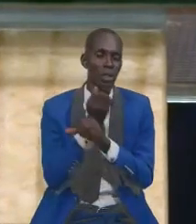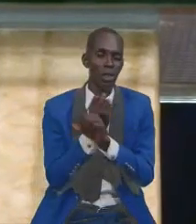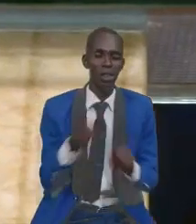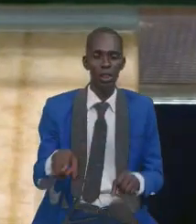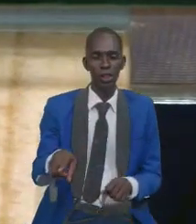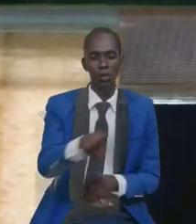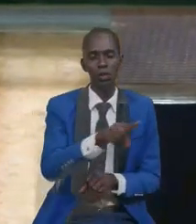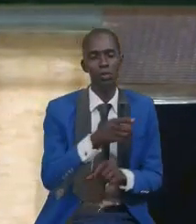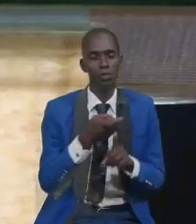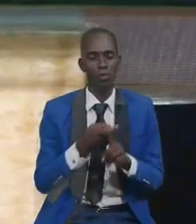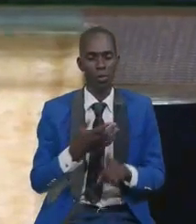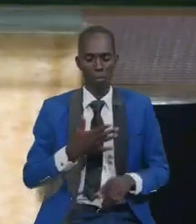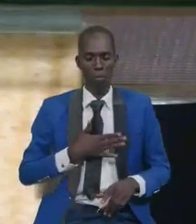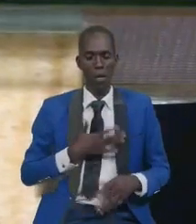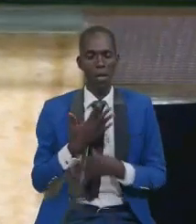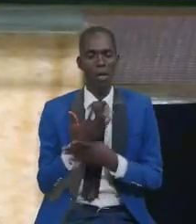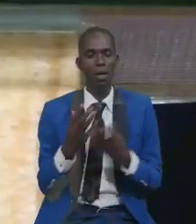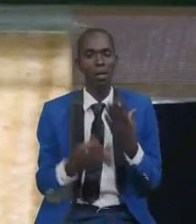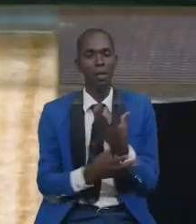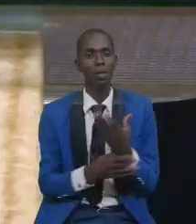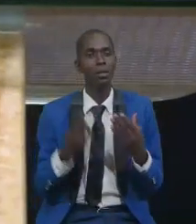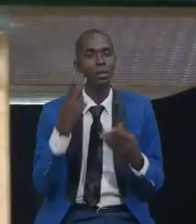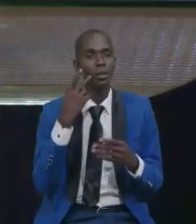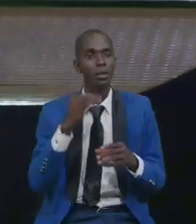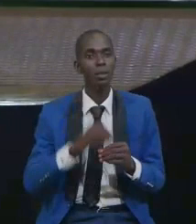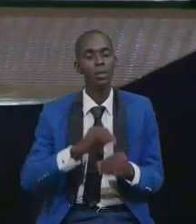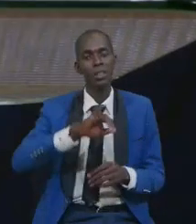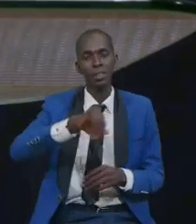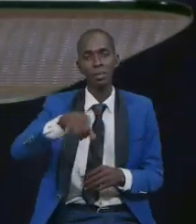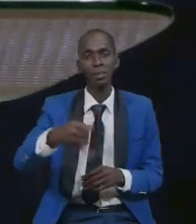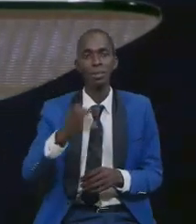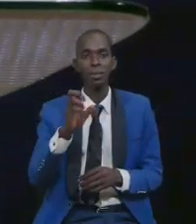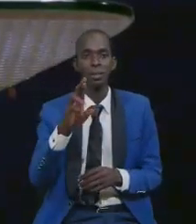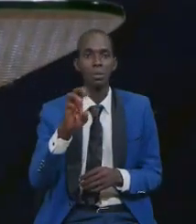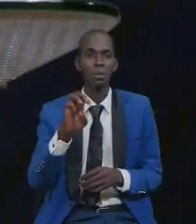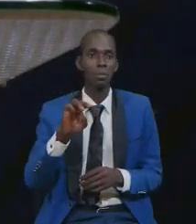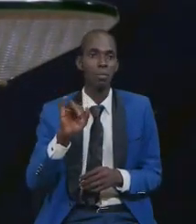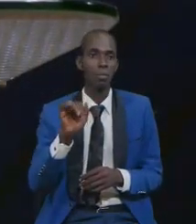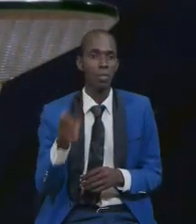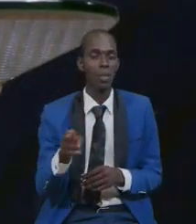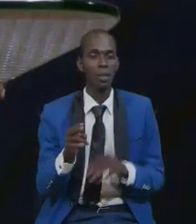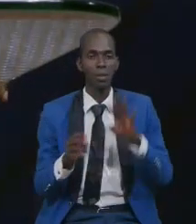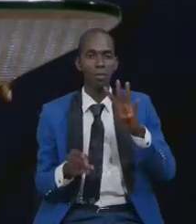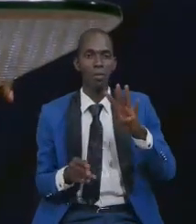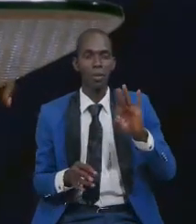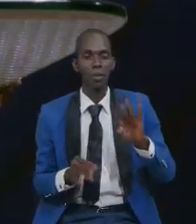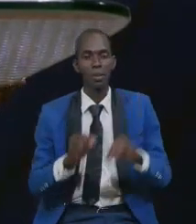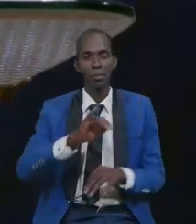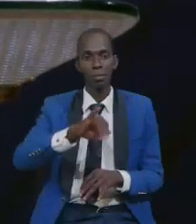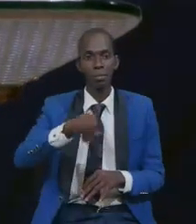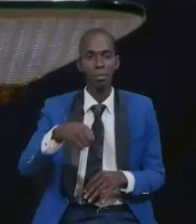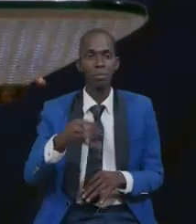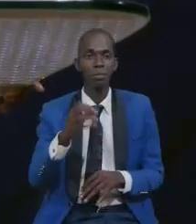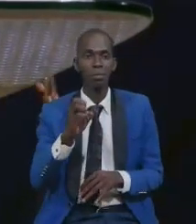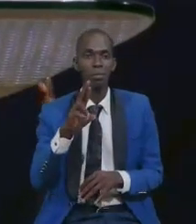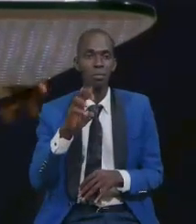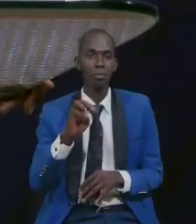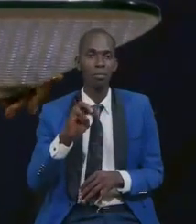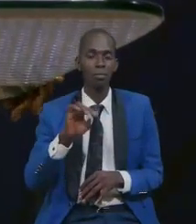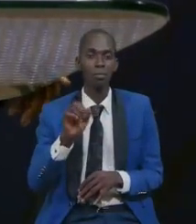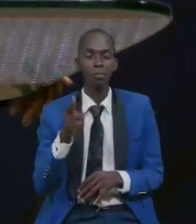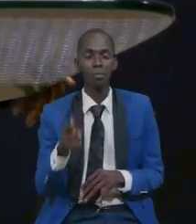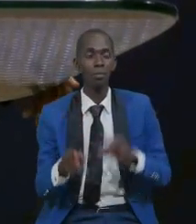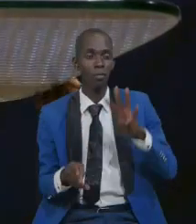of my hand? In Jeremiah chapter 49, verse 16, it tells us there,